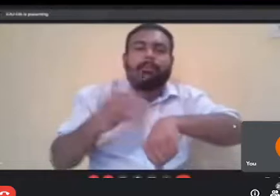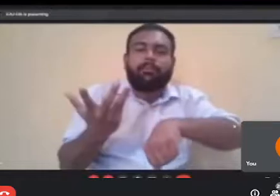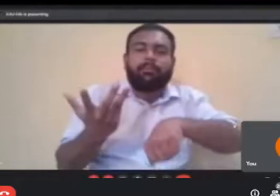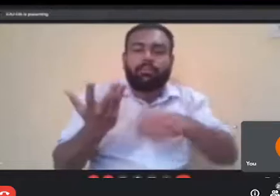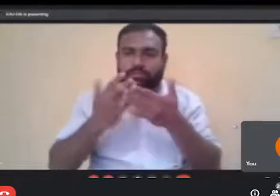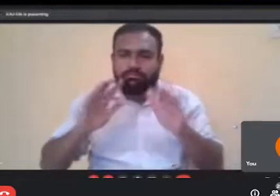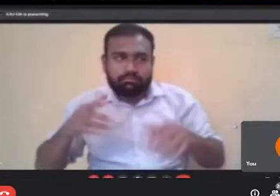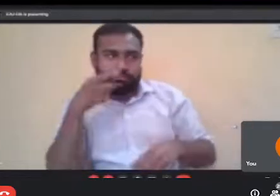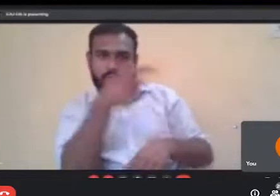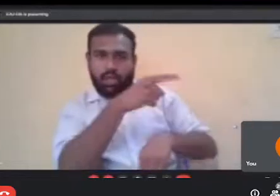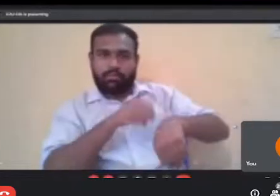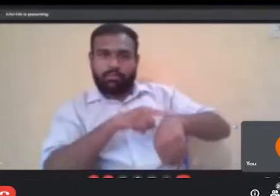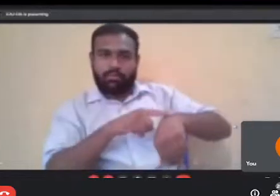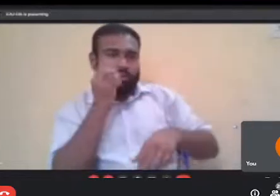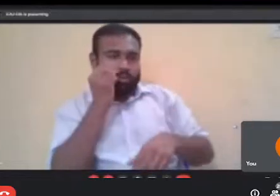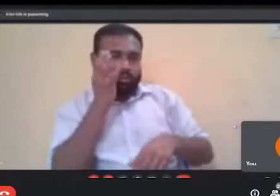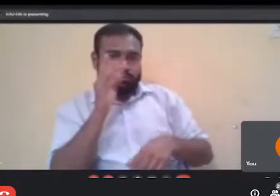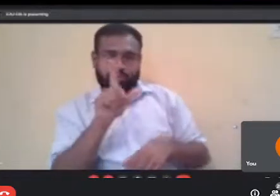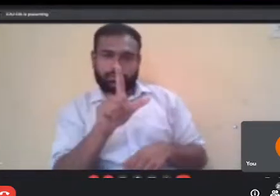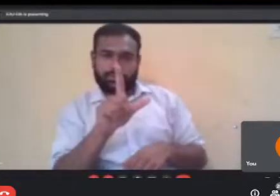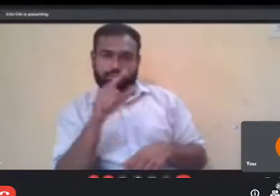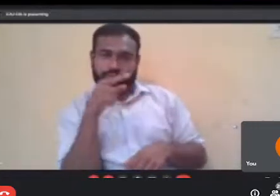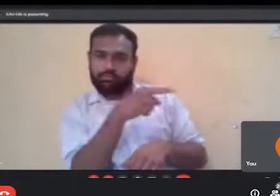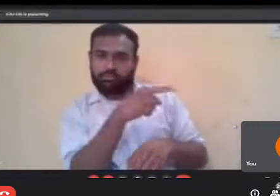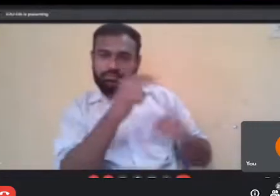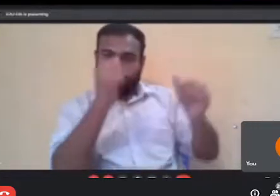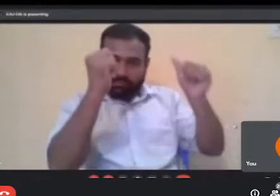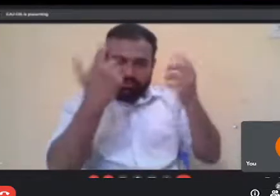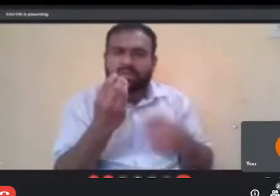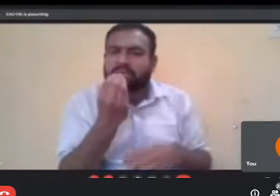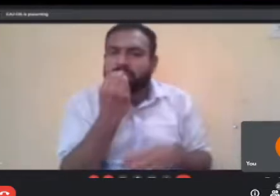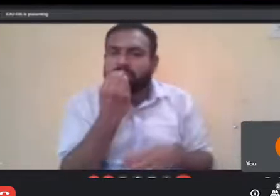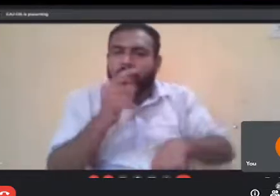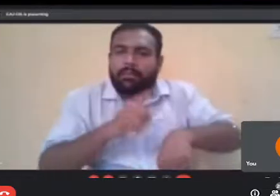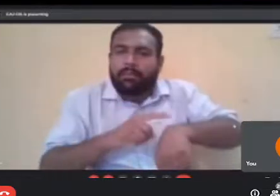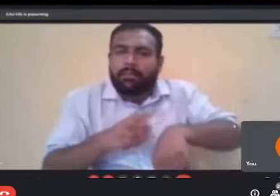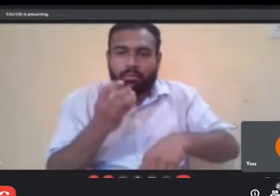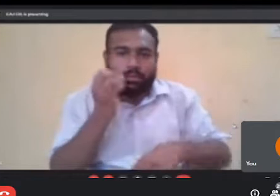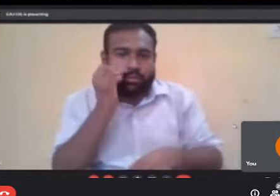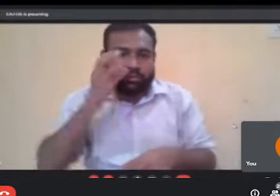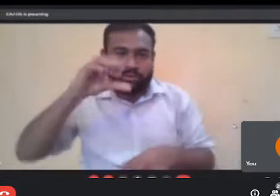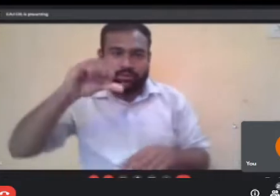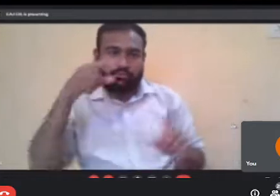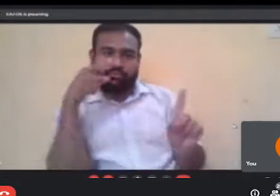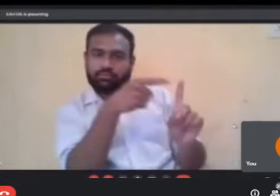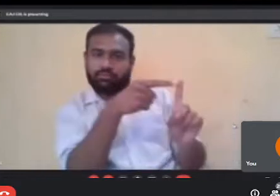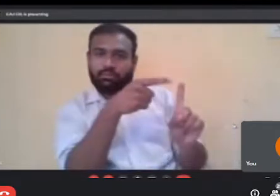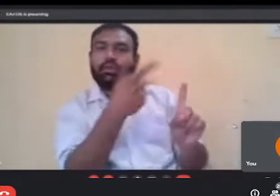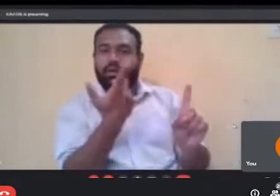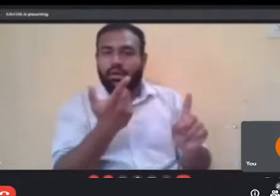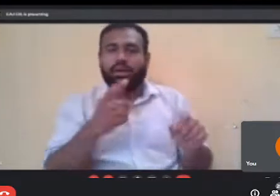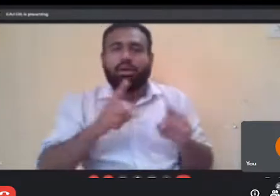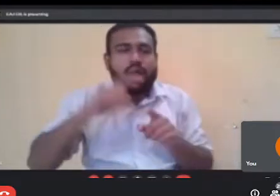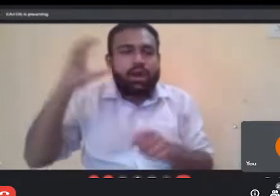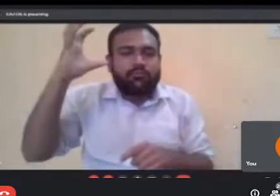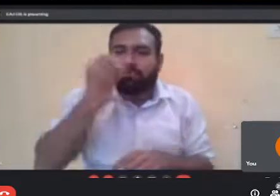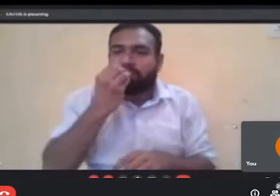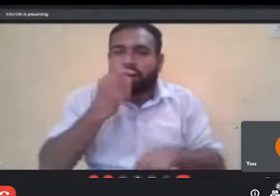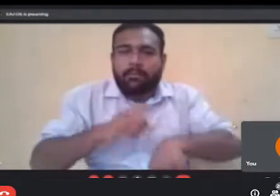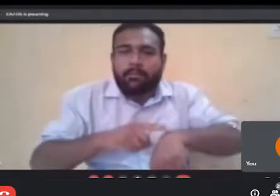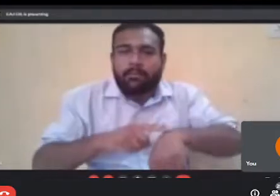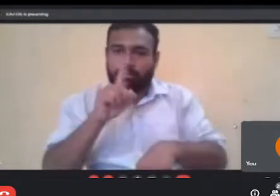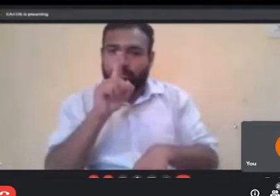themselves, one child will ask that, what time do you take a bath? What time do you eat food? 9. Okay, then the child